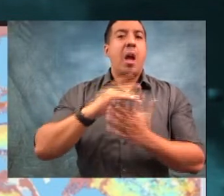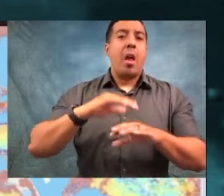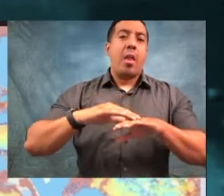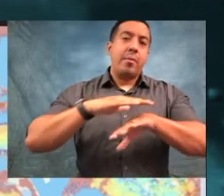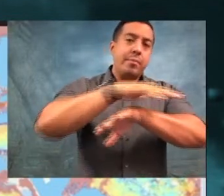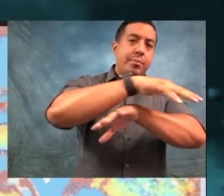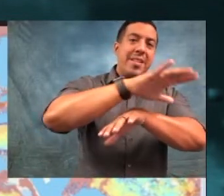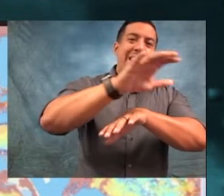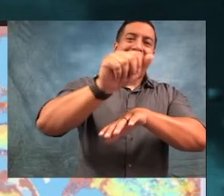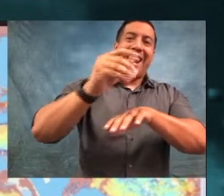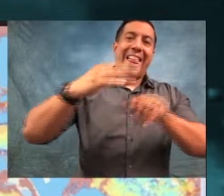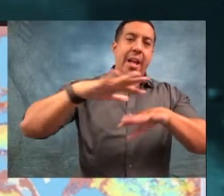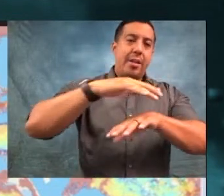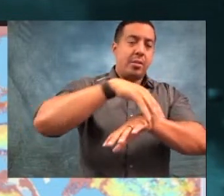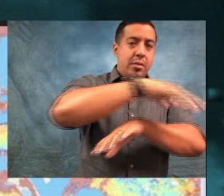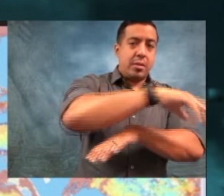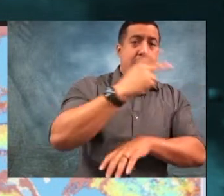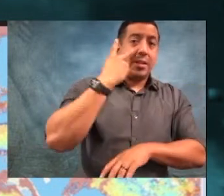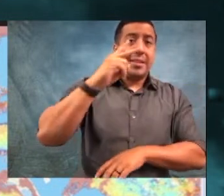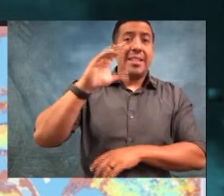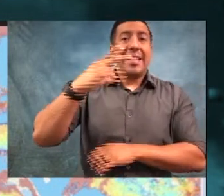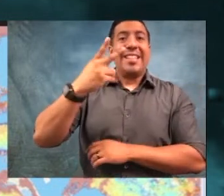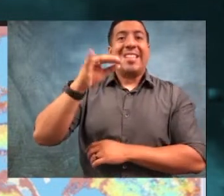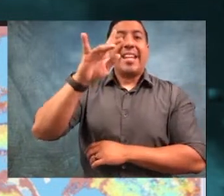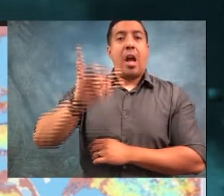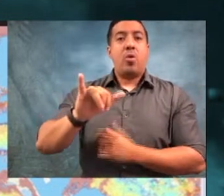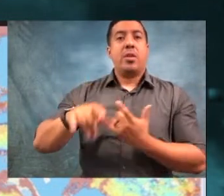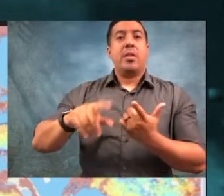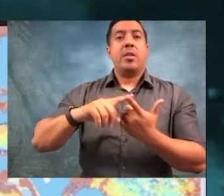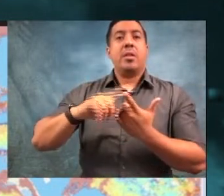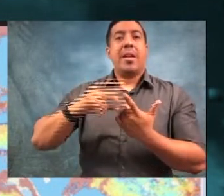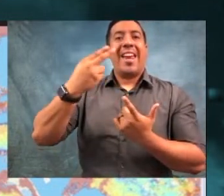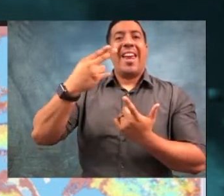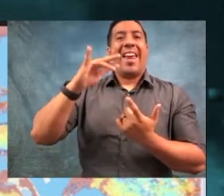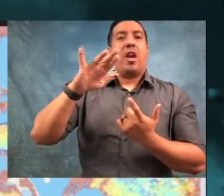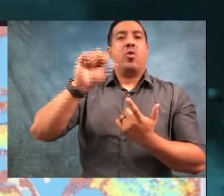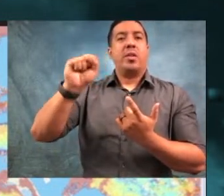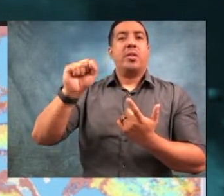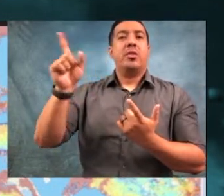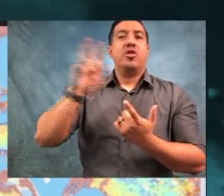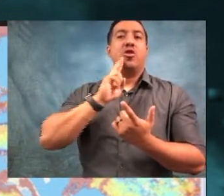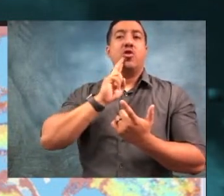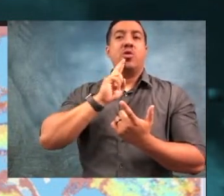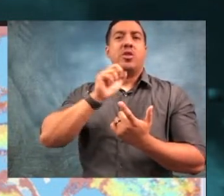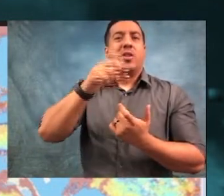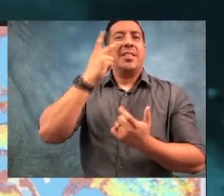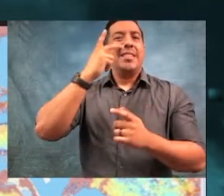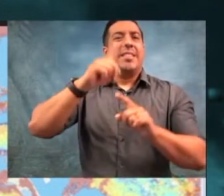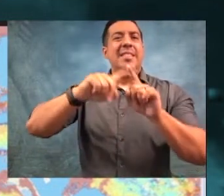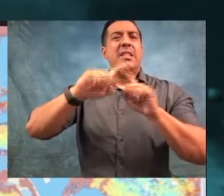a close-up look at Harrison County and Houston, and you can see the parts of